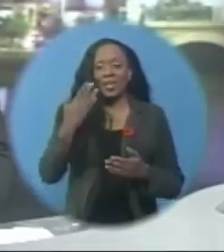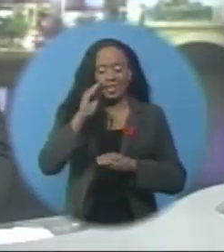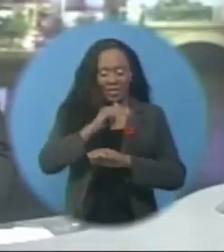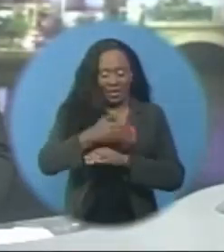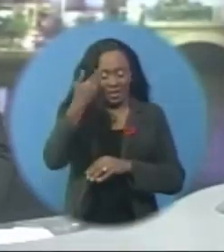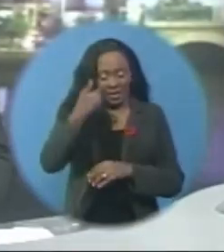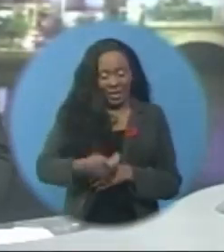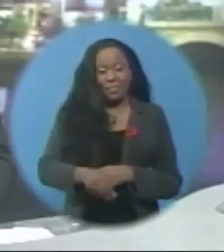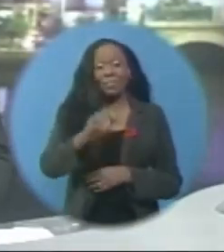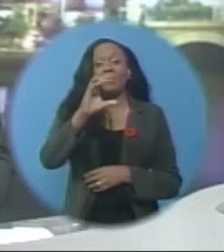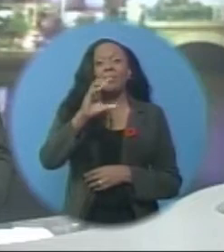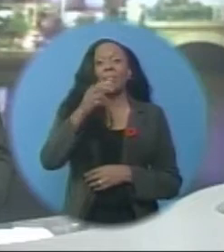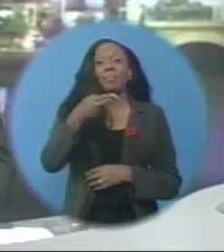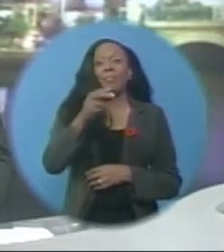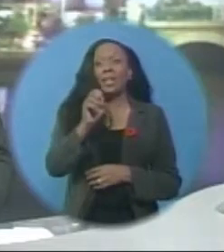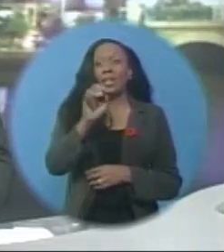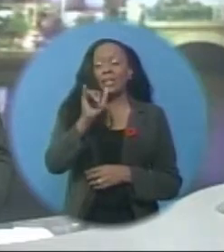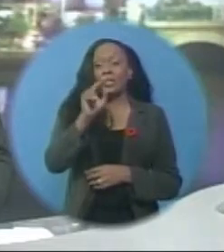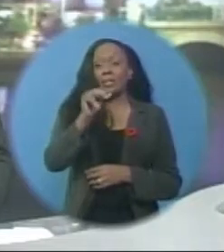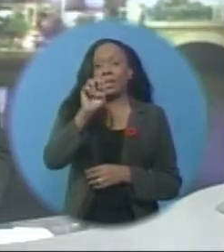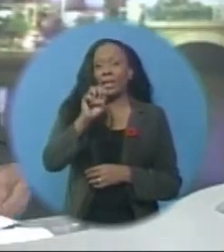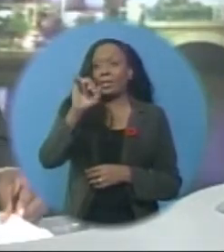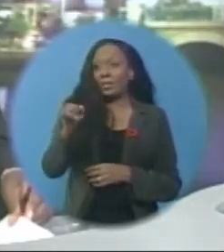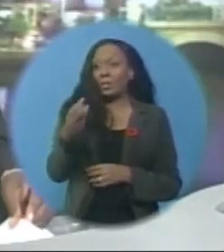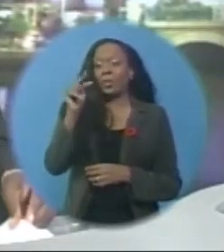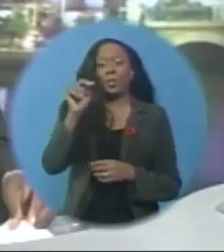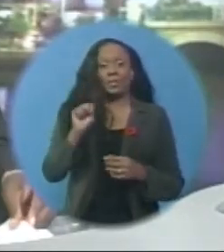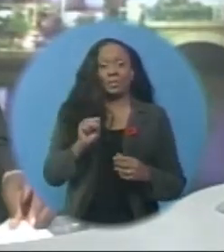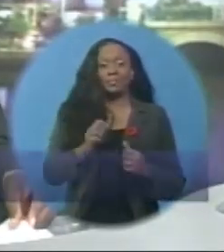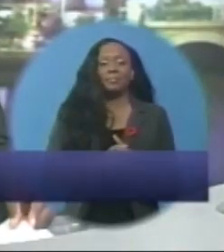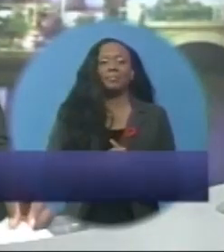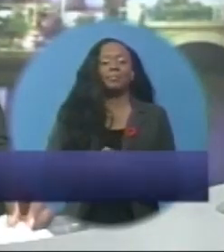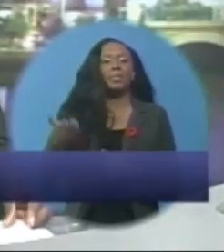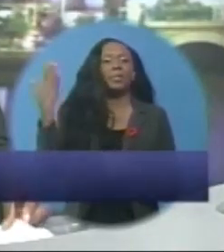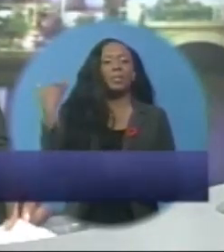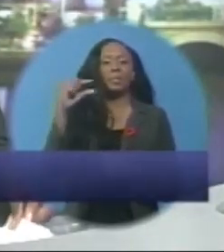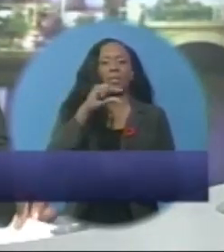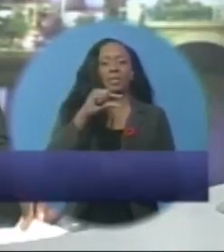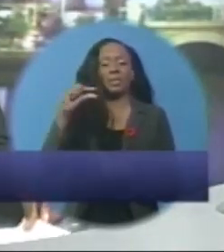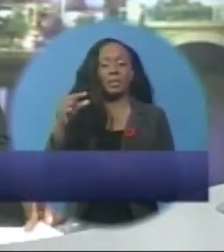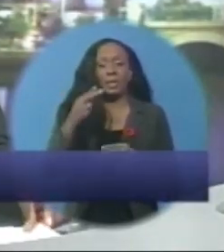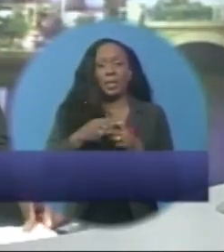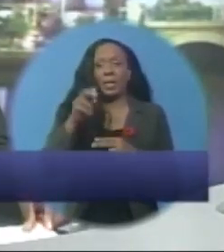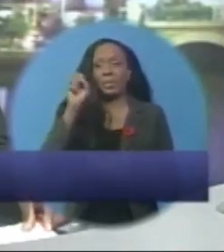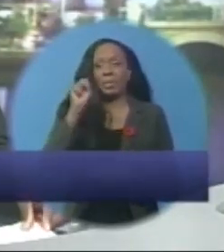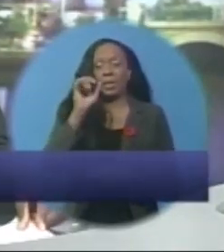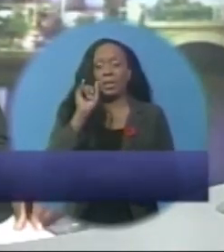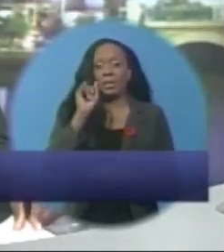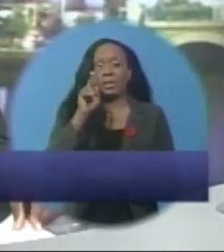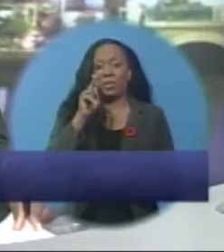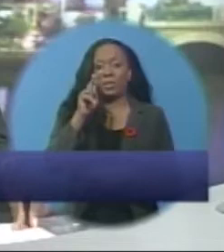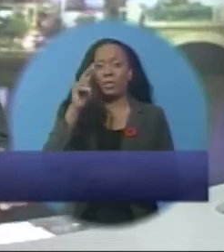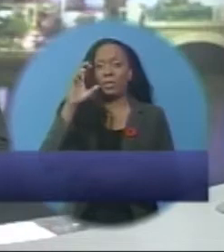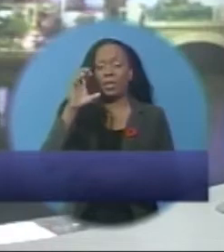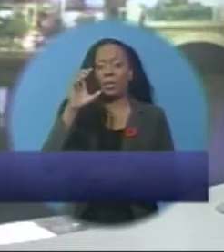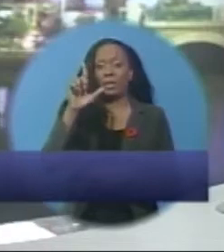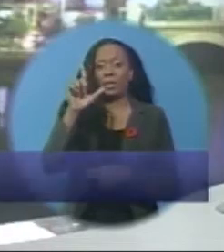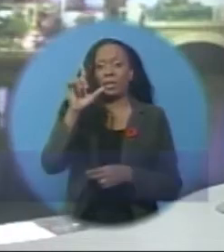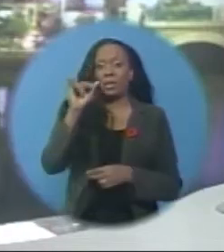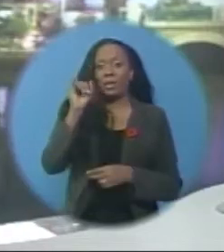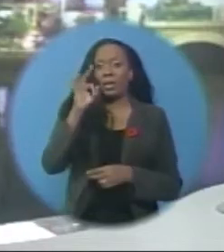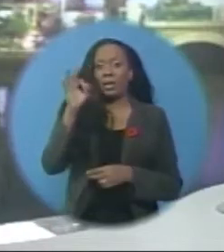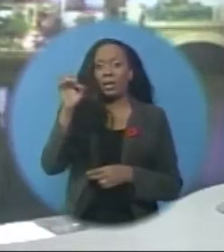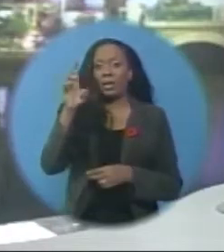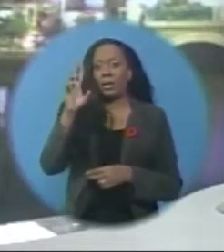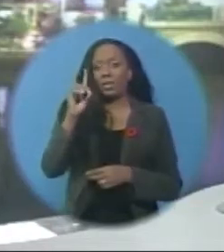Good evening, I'm Shane Jones, leading the news at 7. Former Governor General Sir Clifford Husbands has been hailed